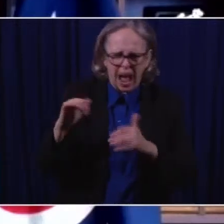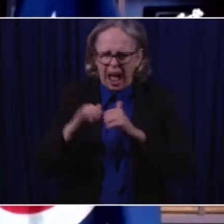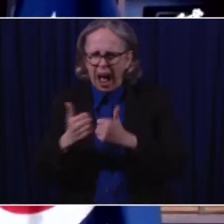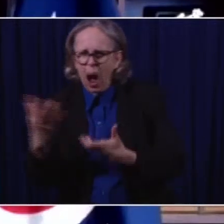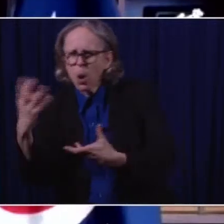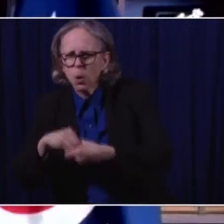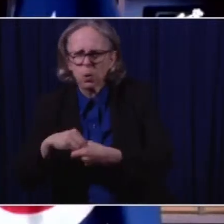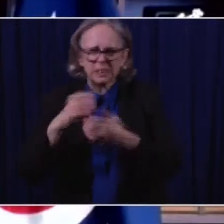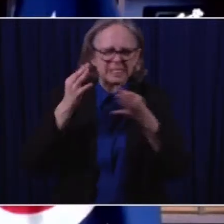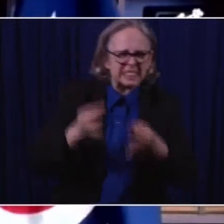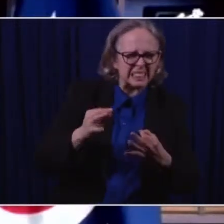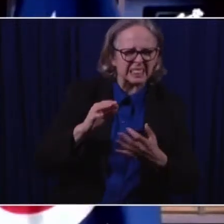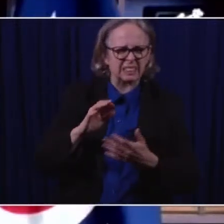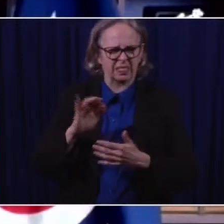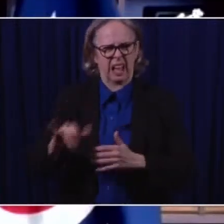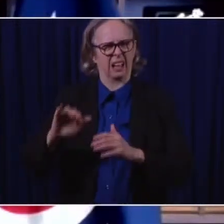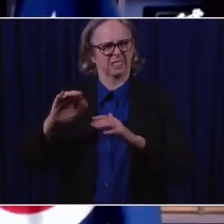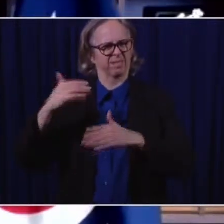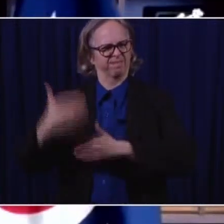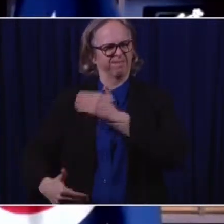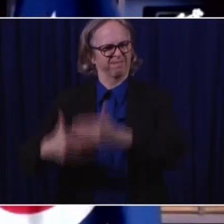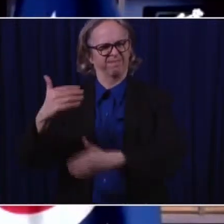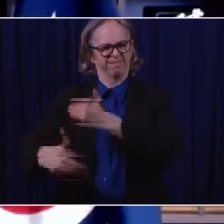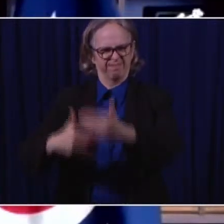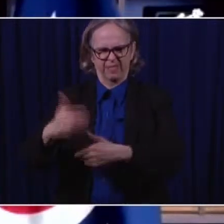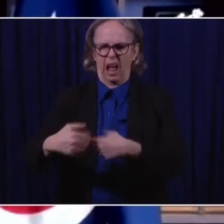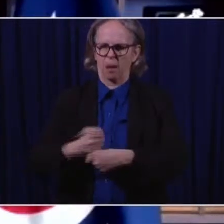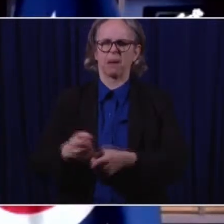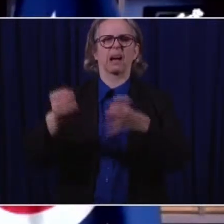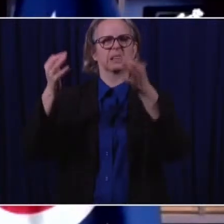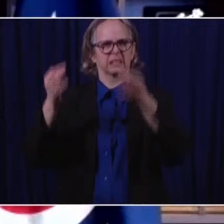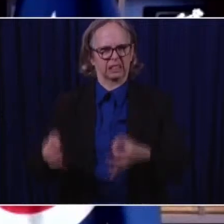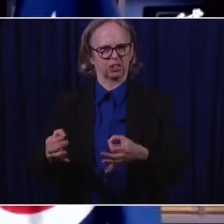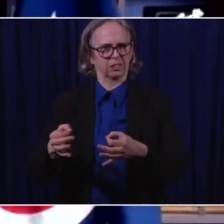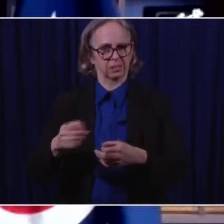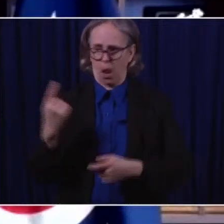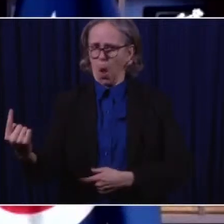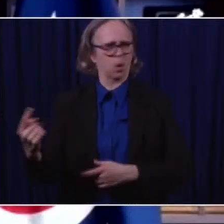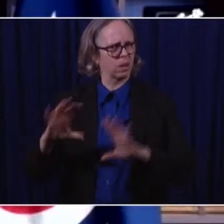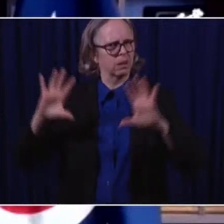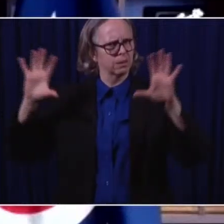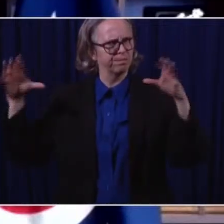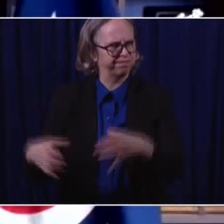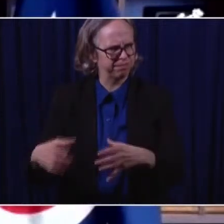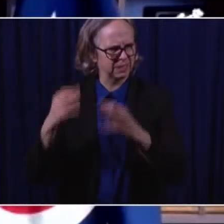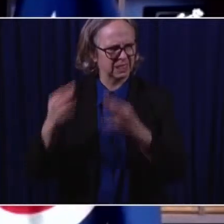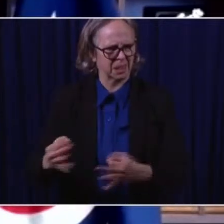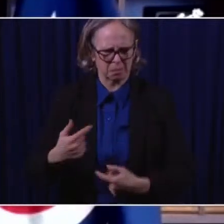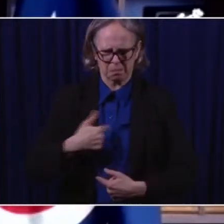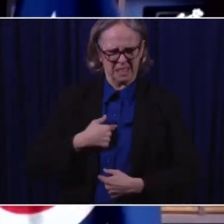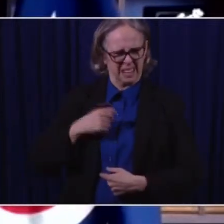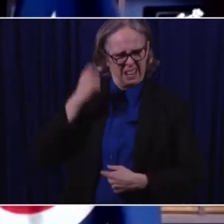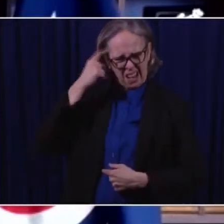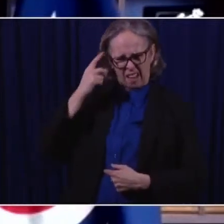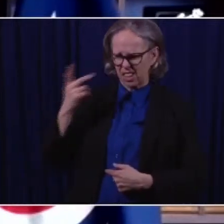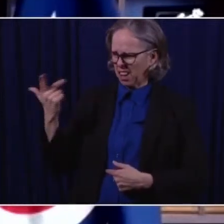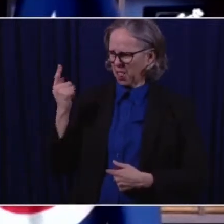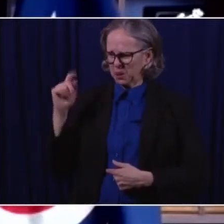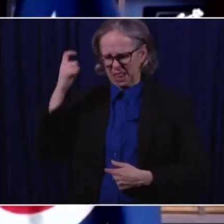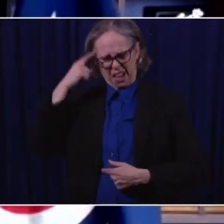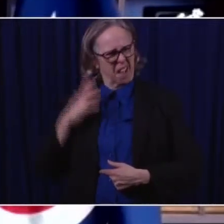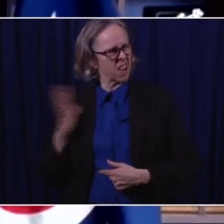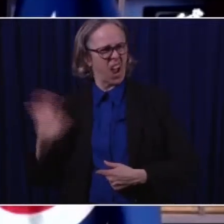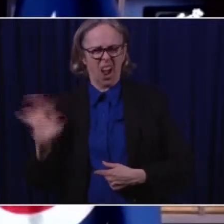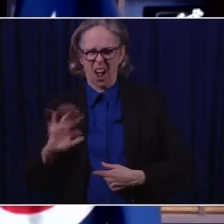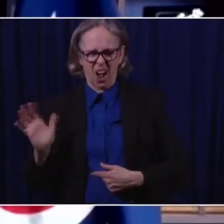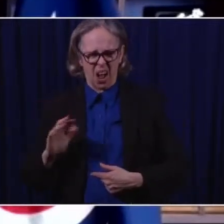this. Not something that the governor or I on our own look at. It's what these medical professionals give